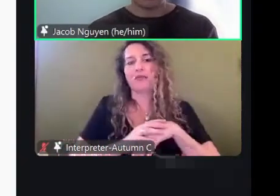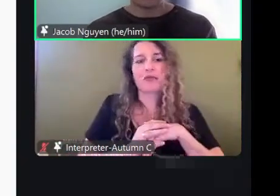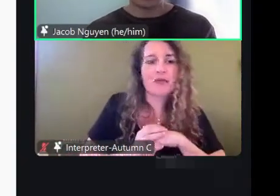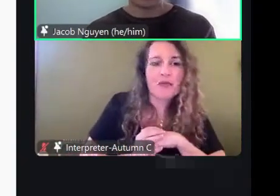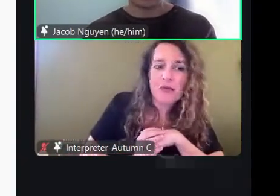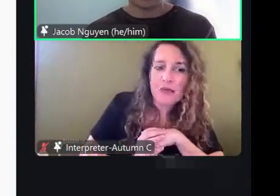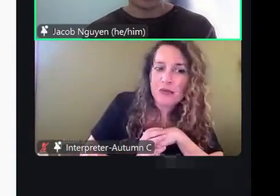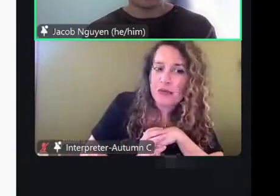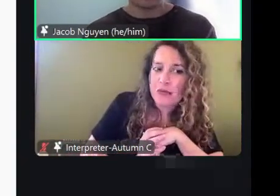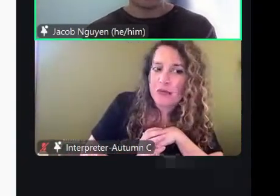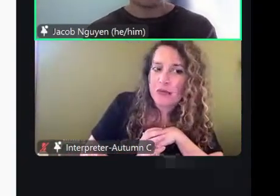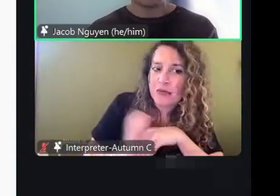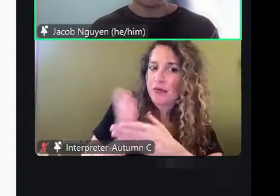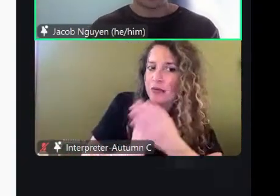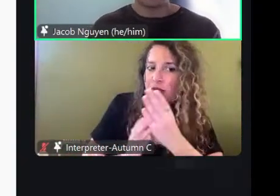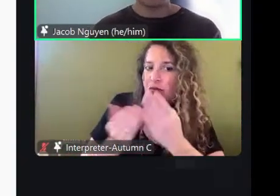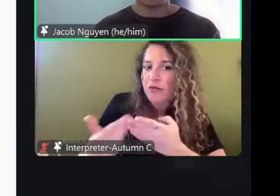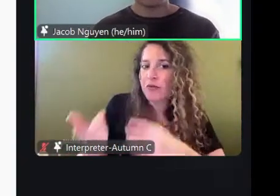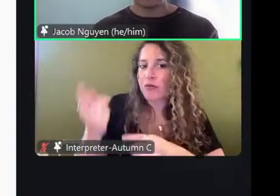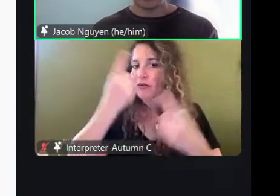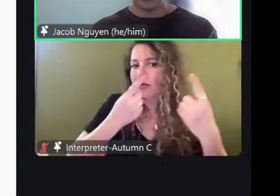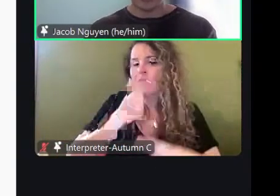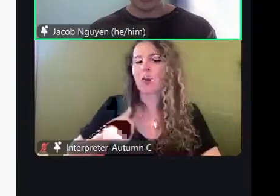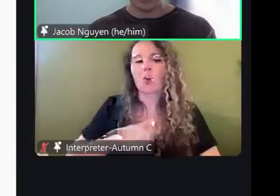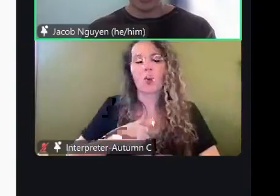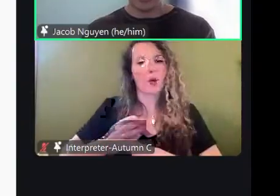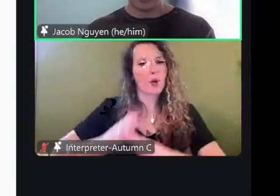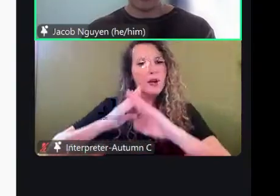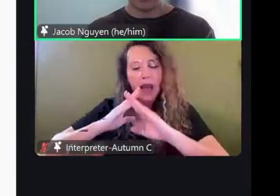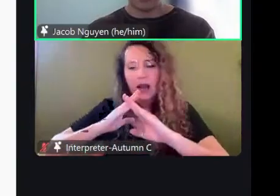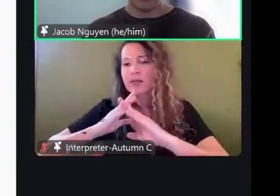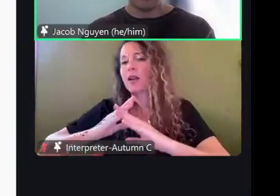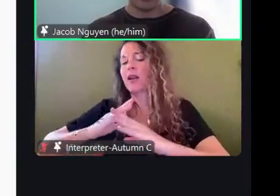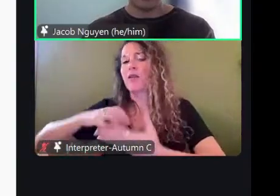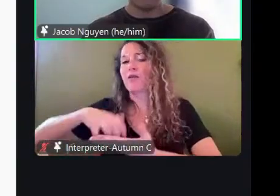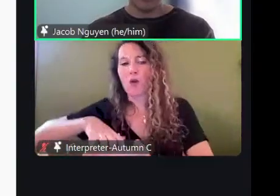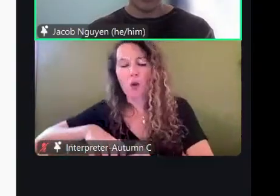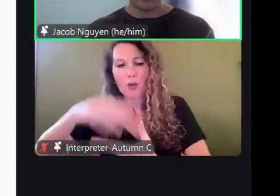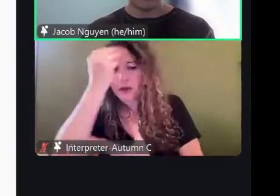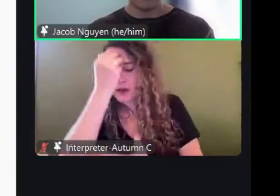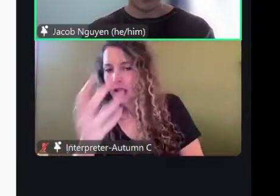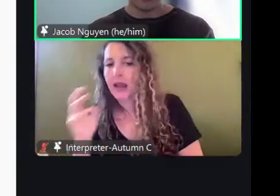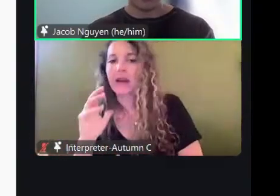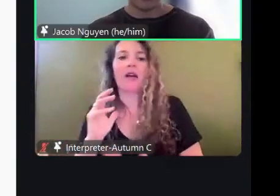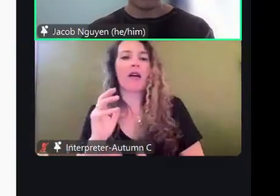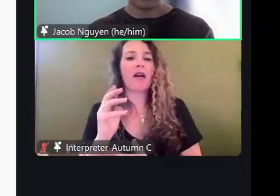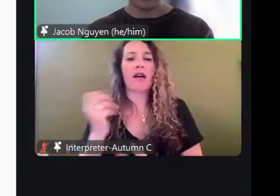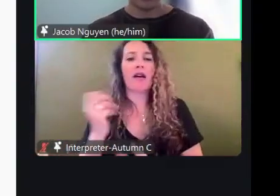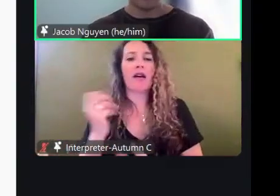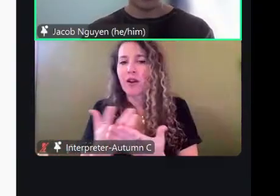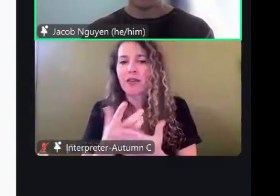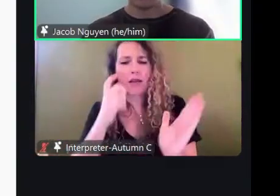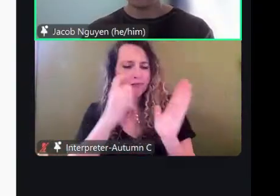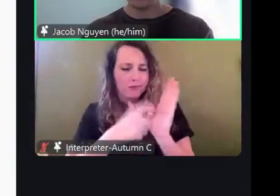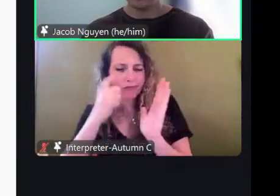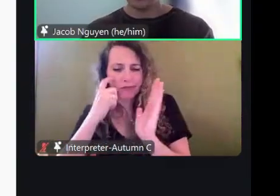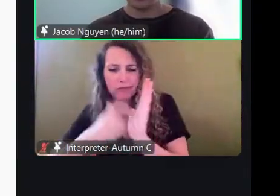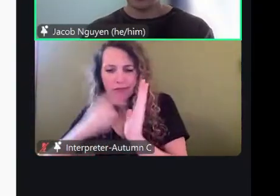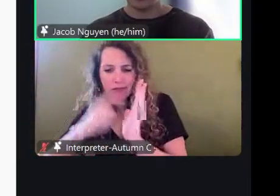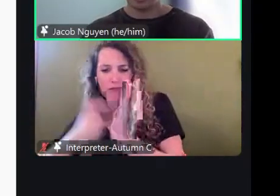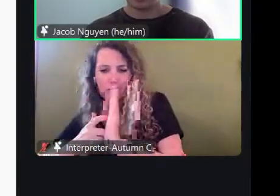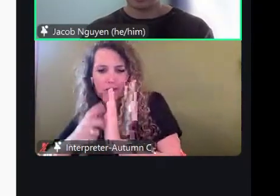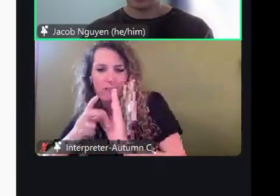for our project is that, again, we were protecting vulnerable data with everything being de-identified and carefully